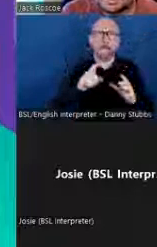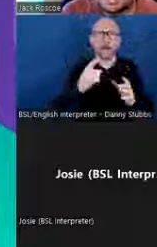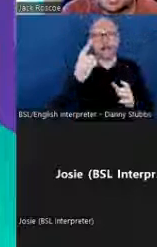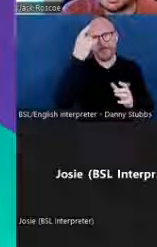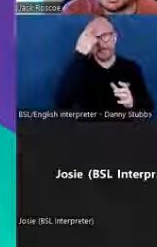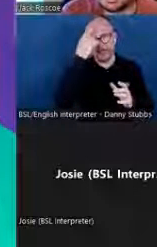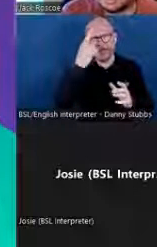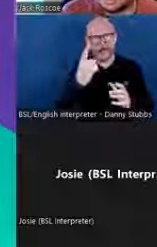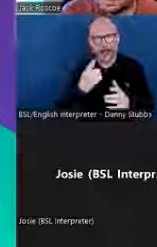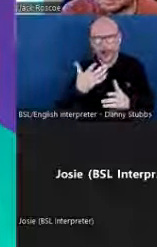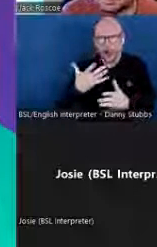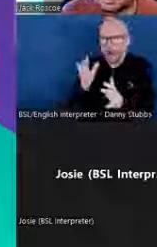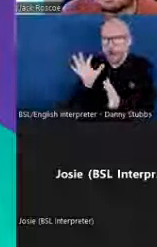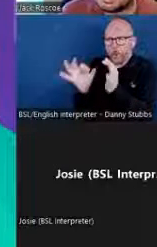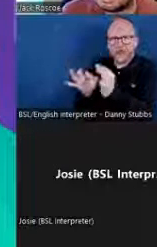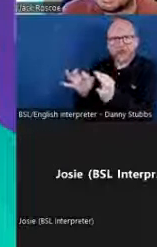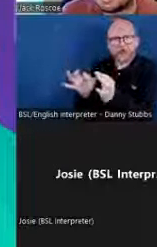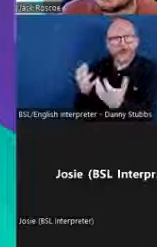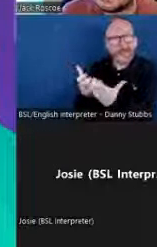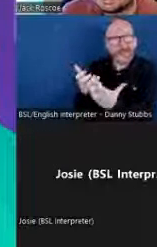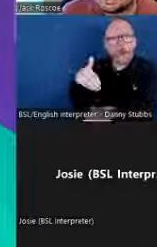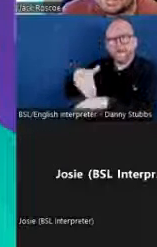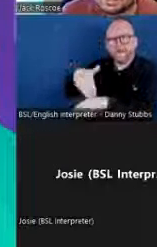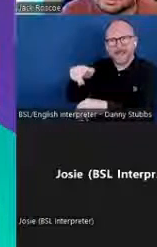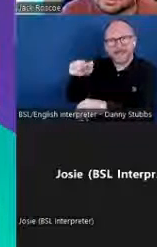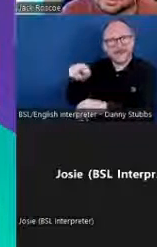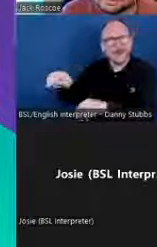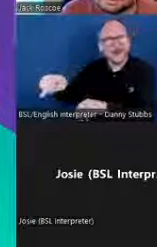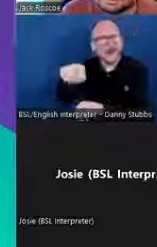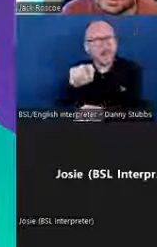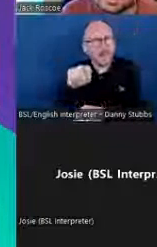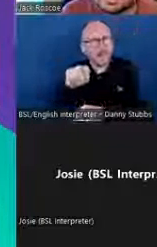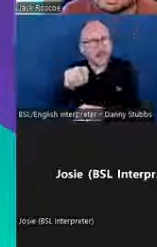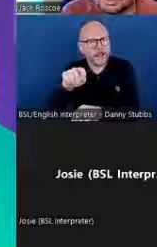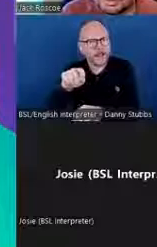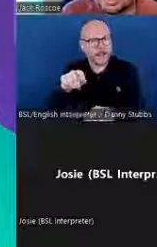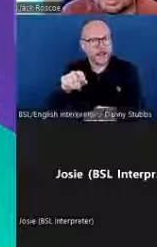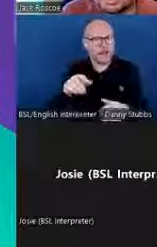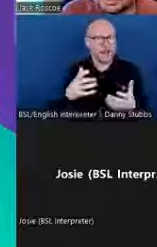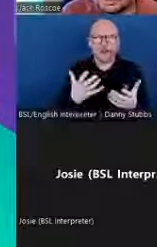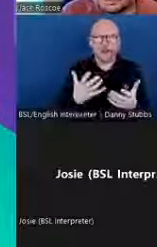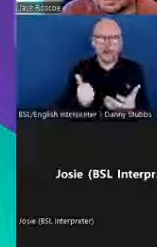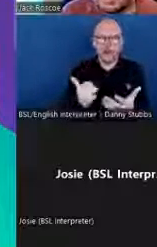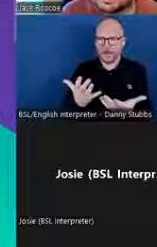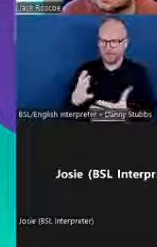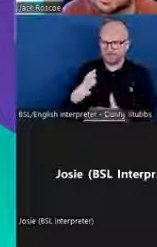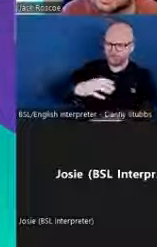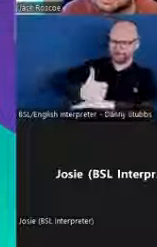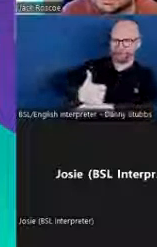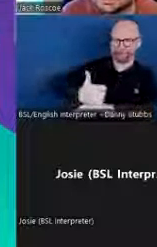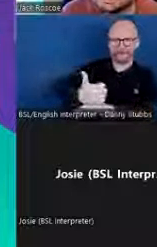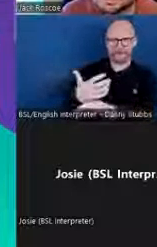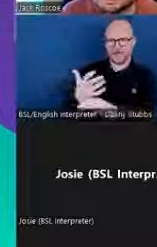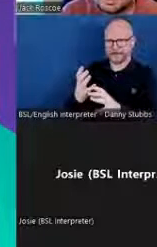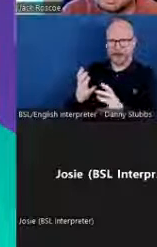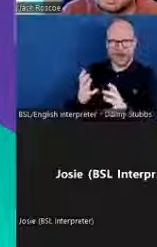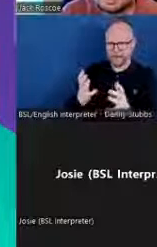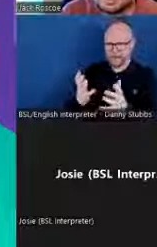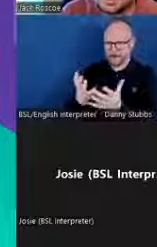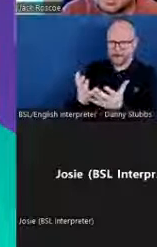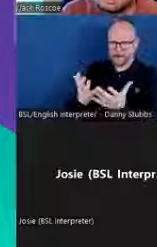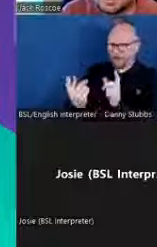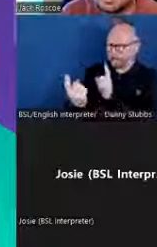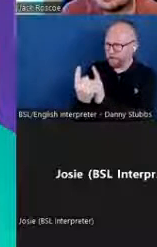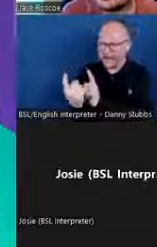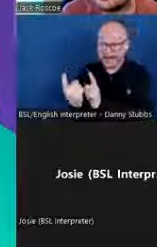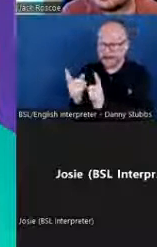audiences. A work might be incredibly powerful and effective in a number of ways, but having too long a list of questions and possible